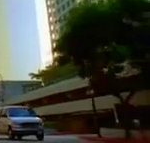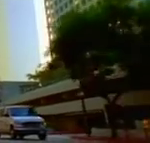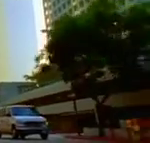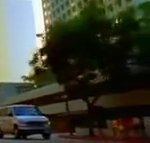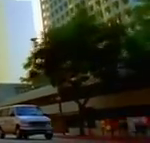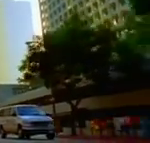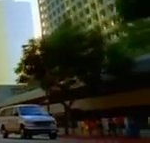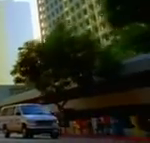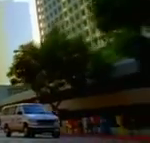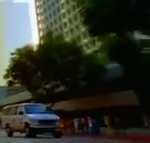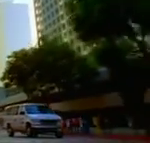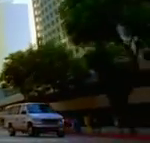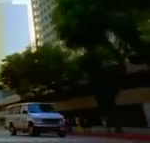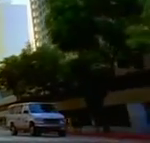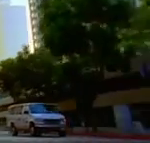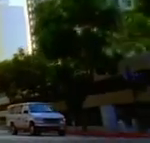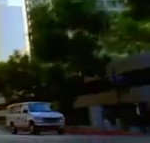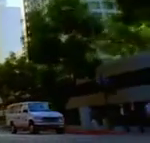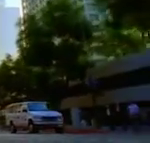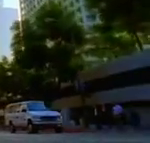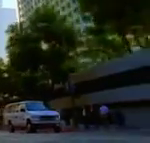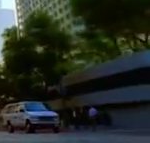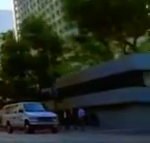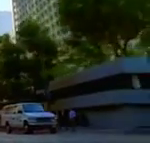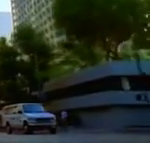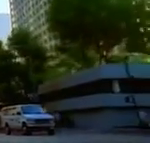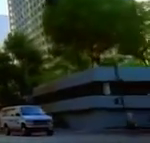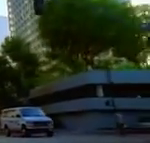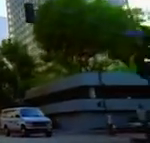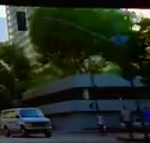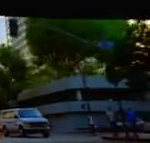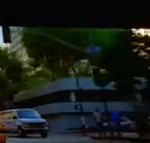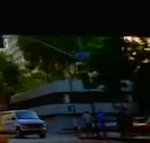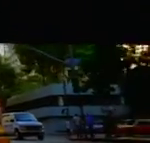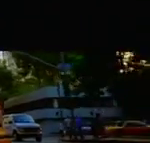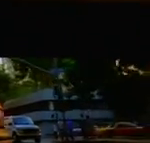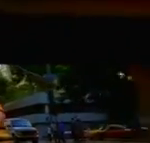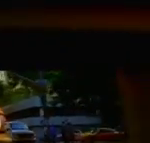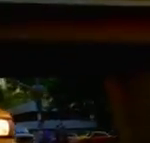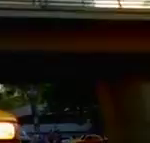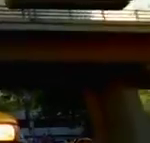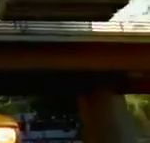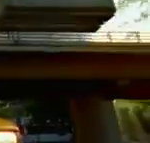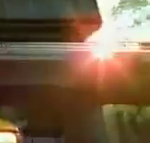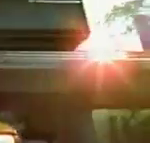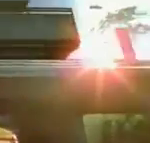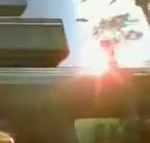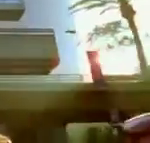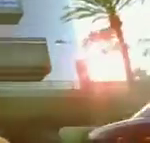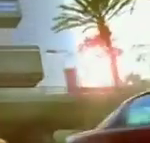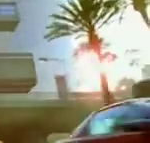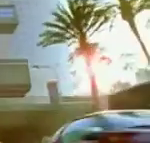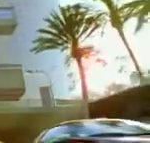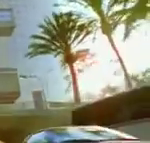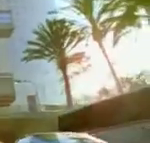Cover Drive, deliver the showbiz juice, all freshly squeezed at 7. Till then, let's discover some stuff and try to make a monkey happy with the